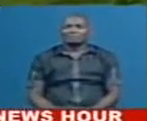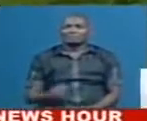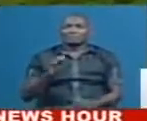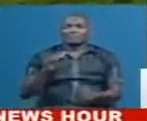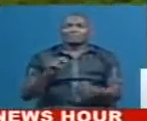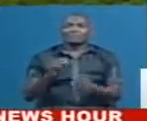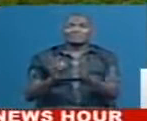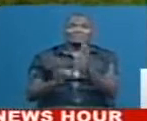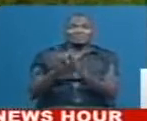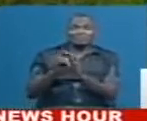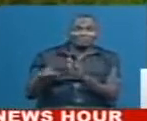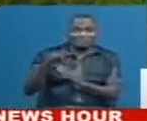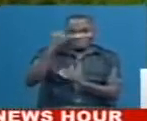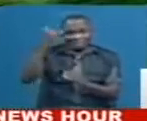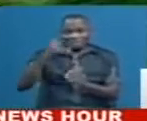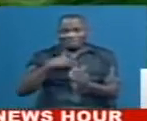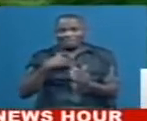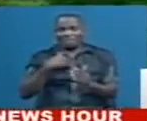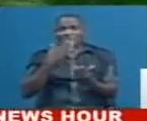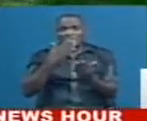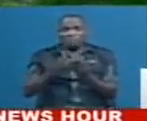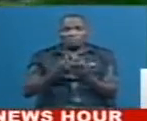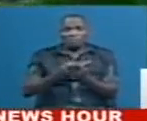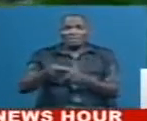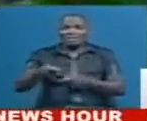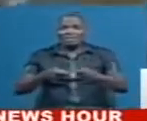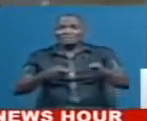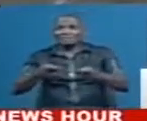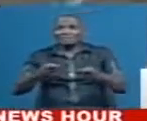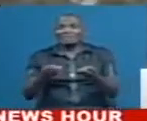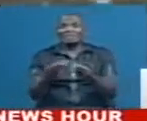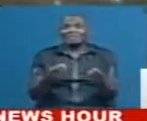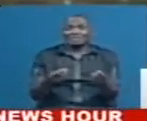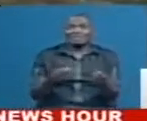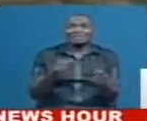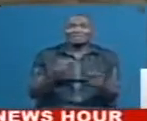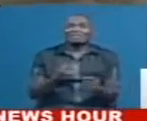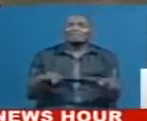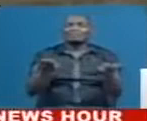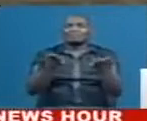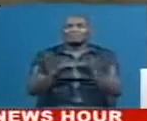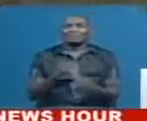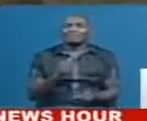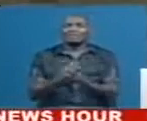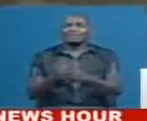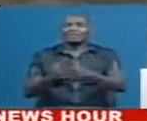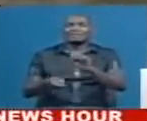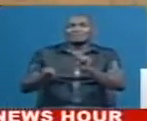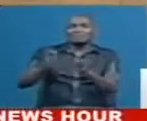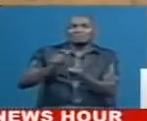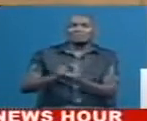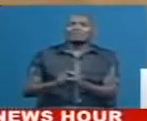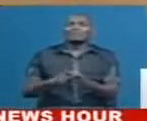Development experts are of the view that effective land administration system holds the key to the economic transformation of